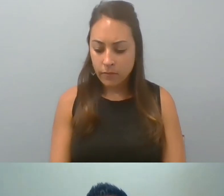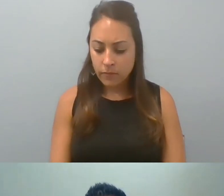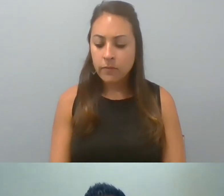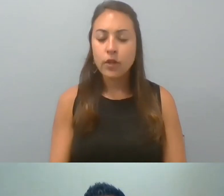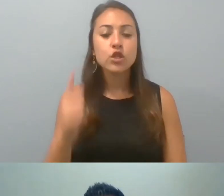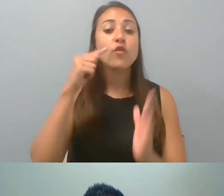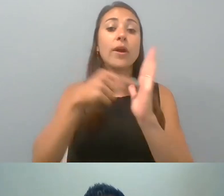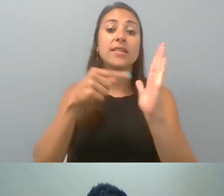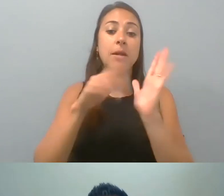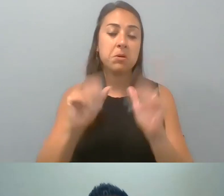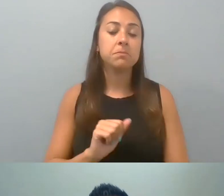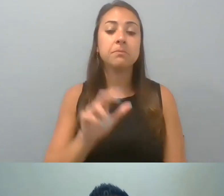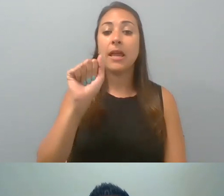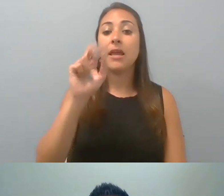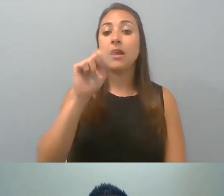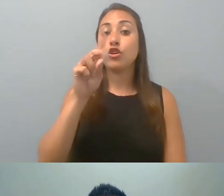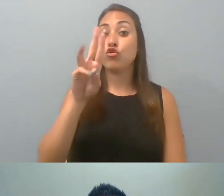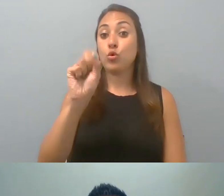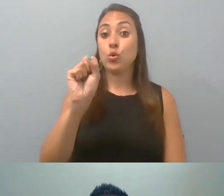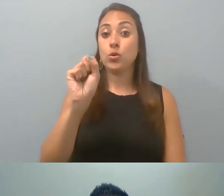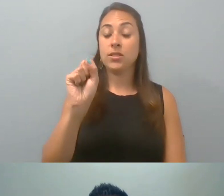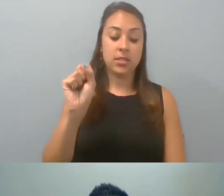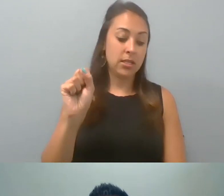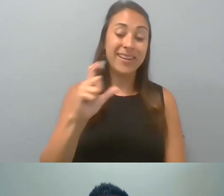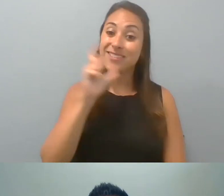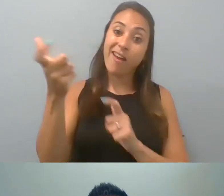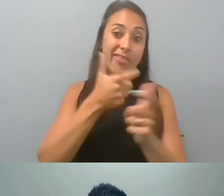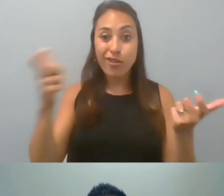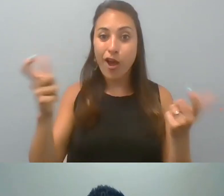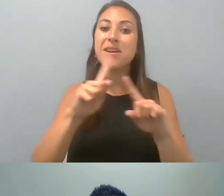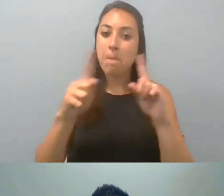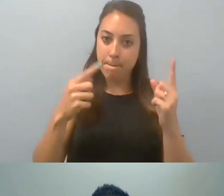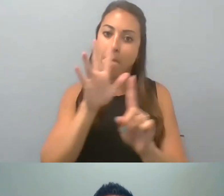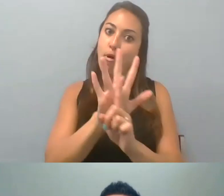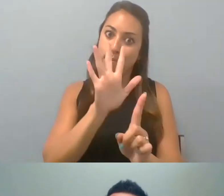like Andrews Commons. It's not the largest location, but it does serve a lot of